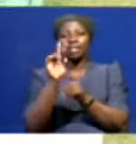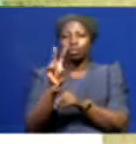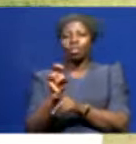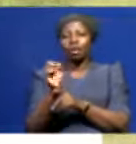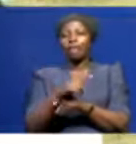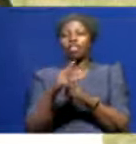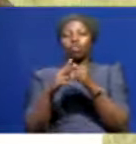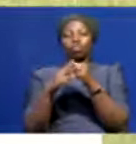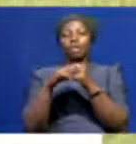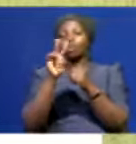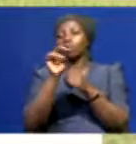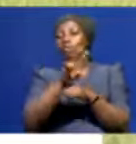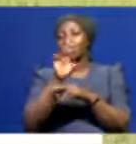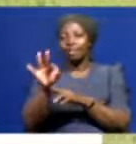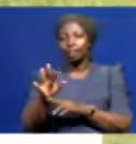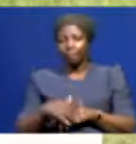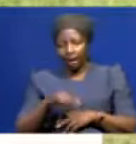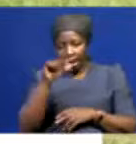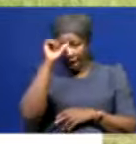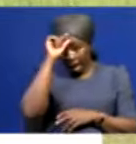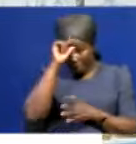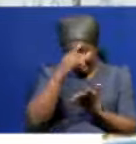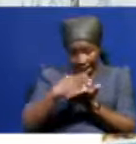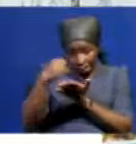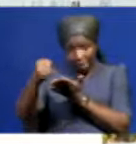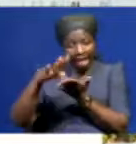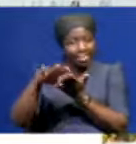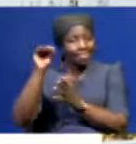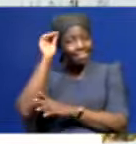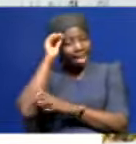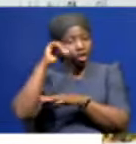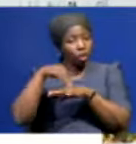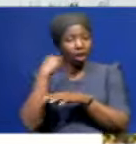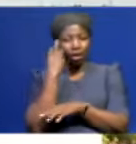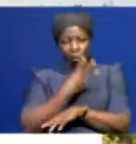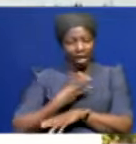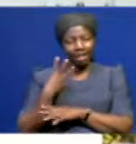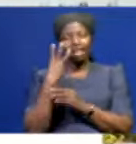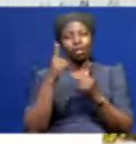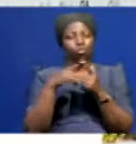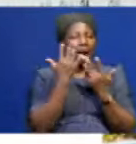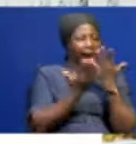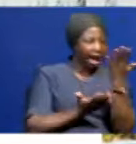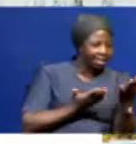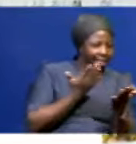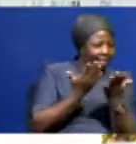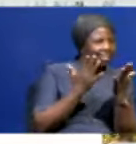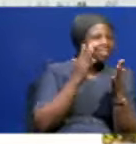20th, 2023. The government suspended learning on Wednesday to assess the security situation and the